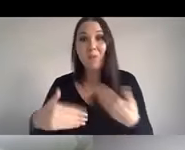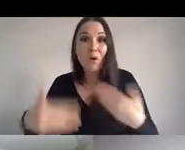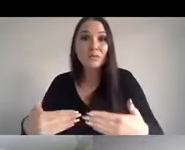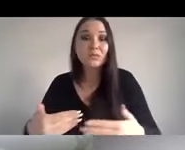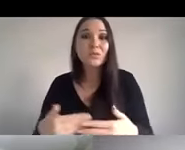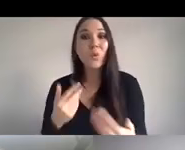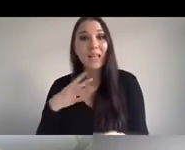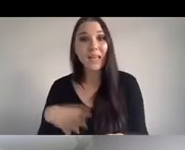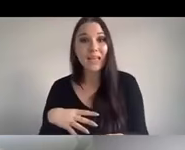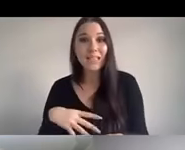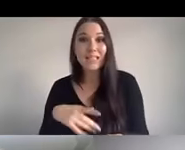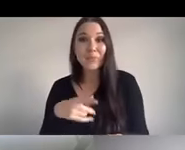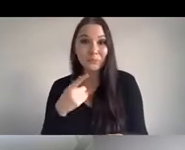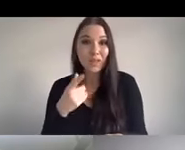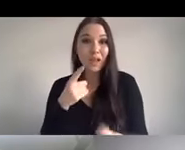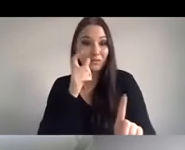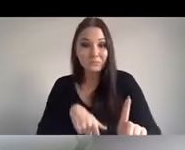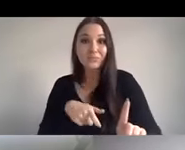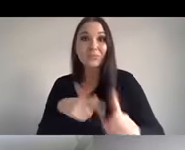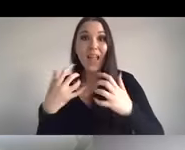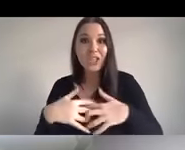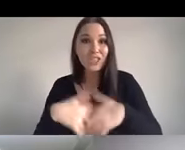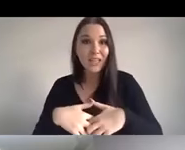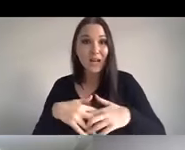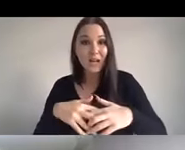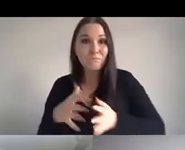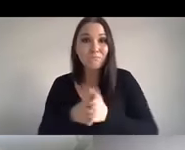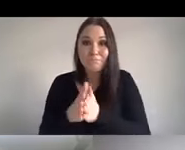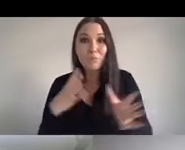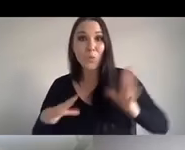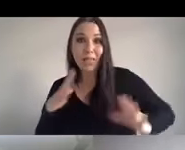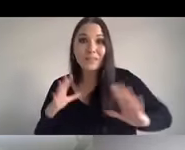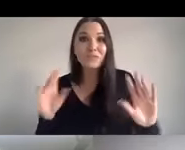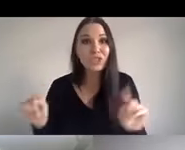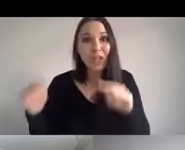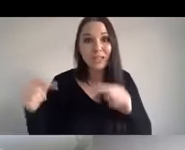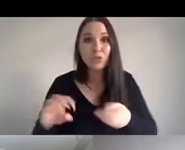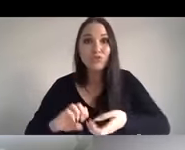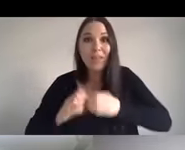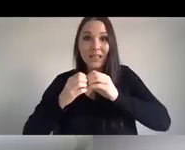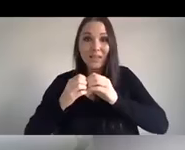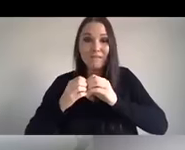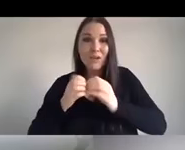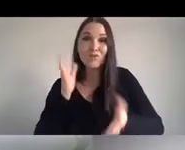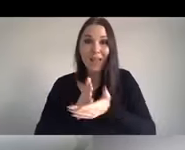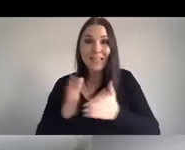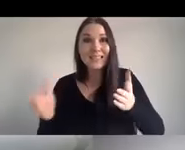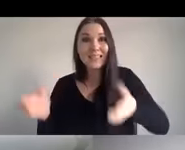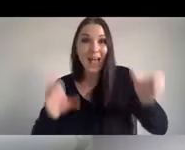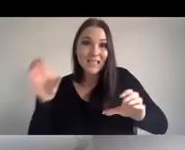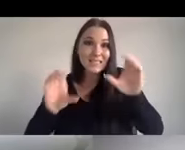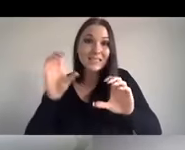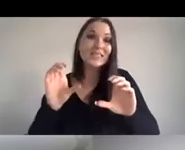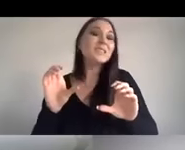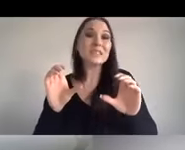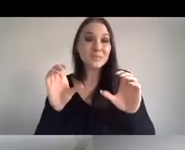who is creative, willing to be challenged, willing also to like sort of be a real scientist in the sense of like parting with